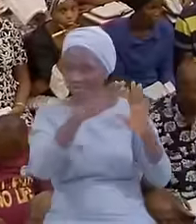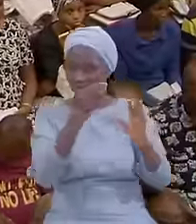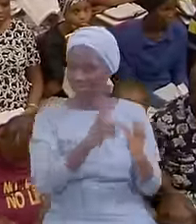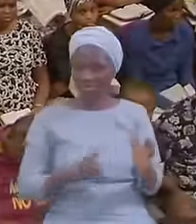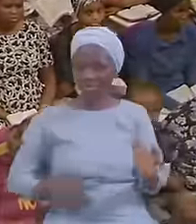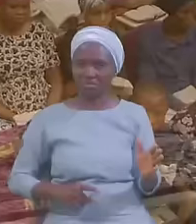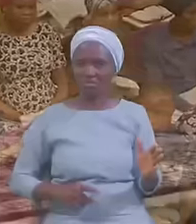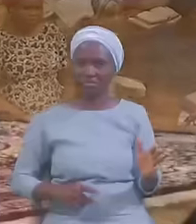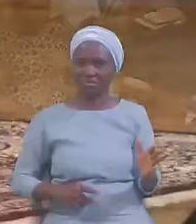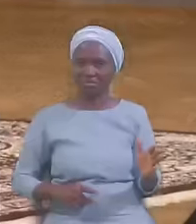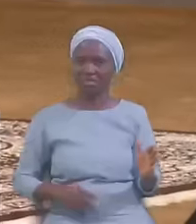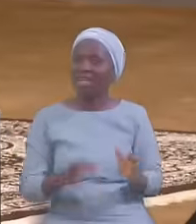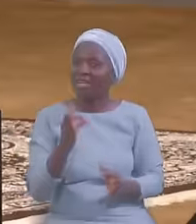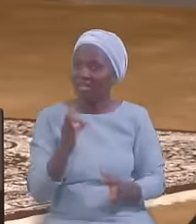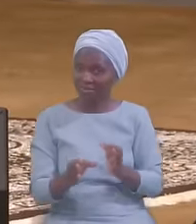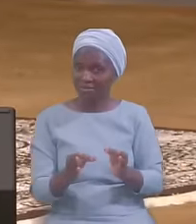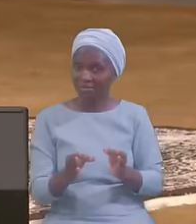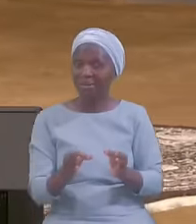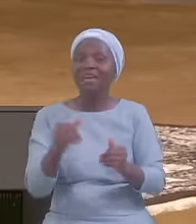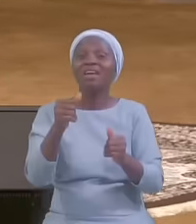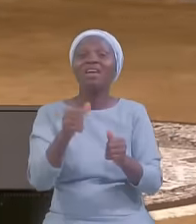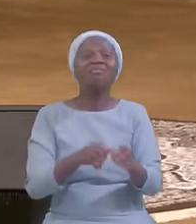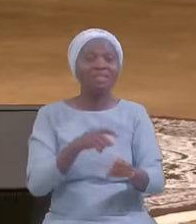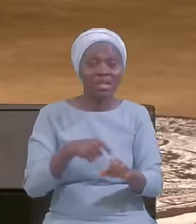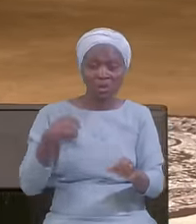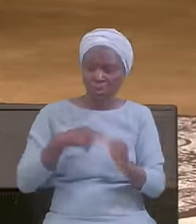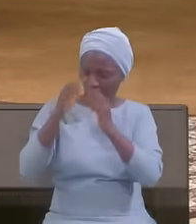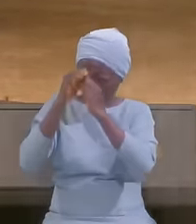Lord. If everything we worship,